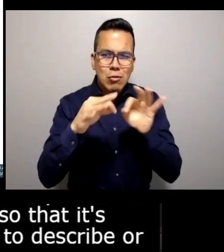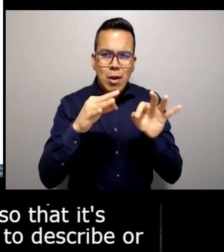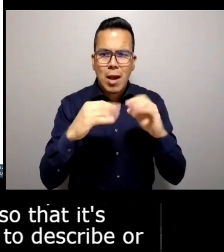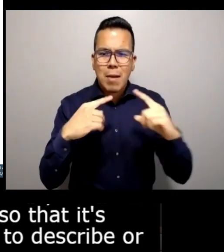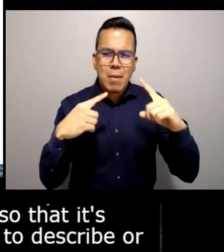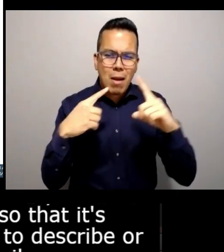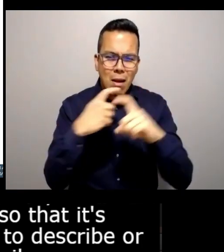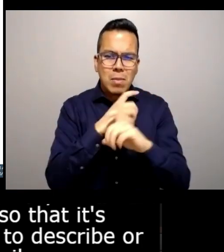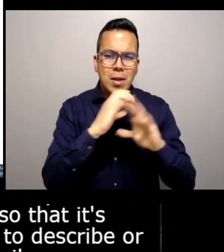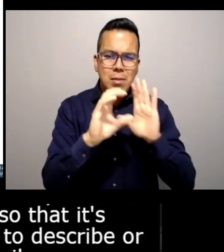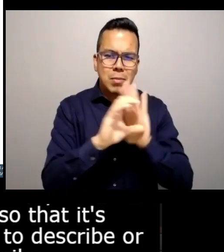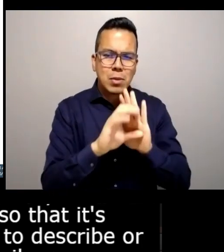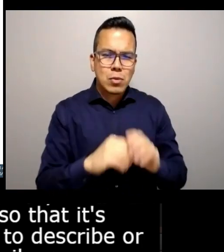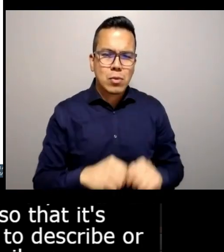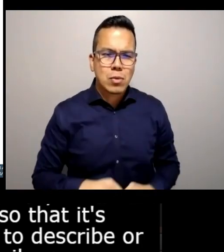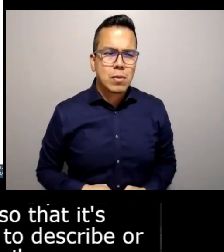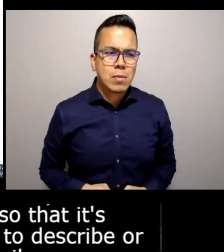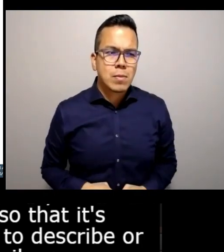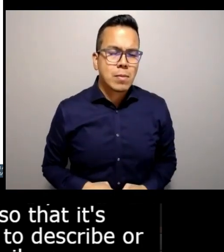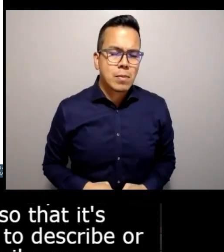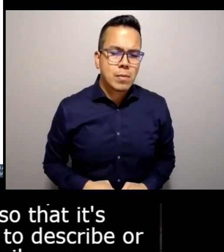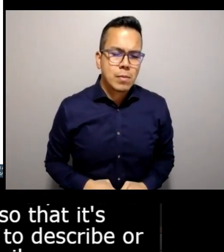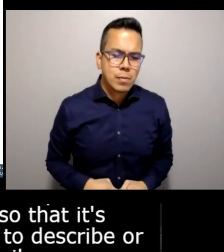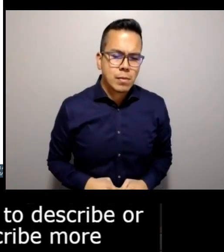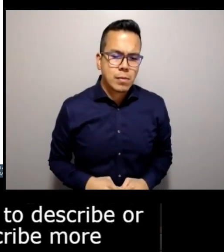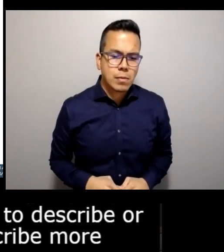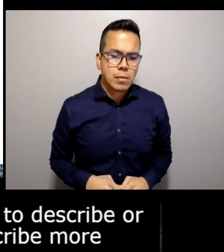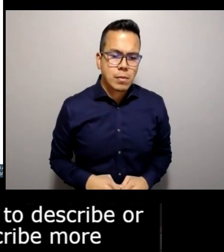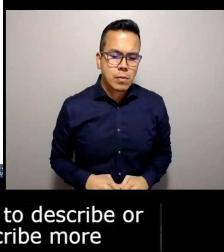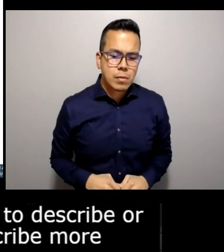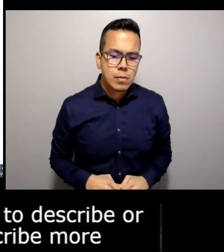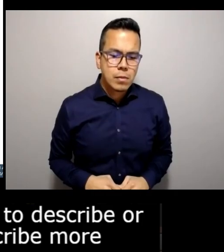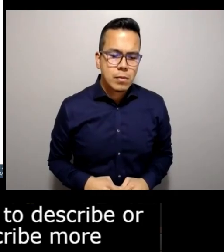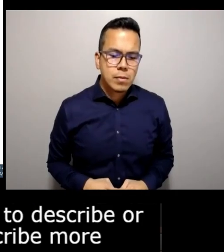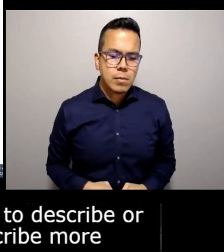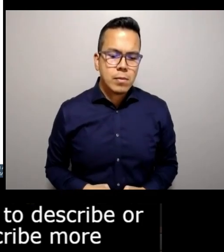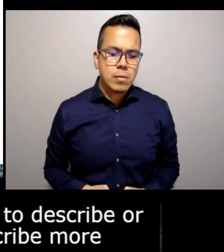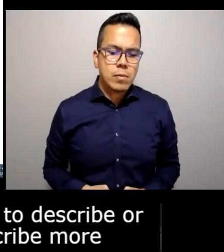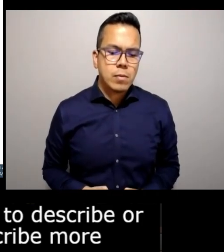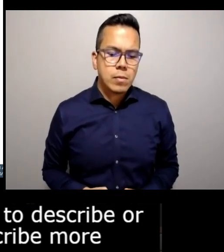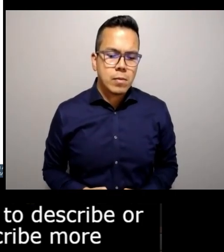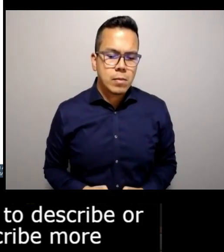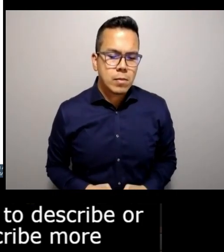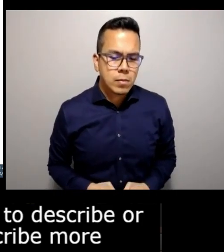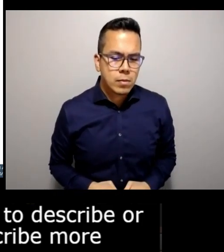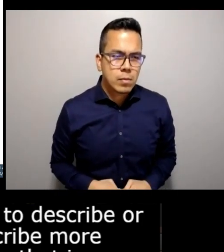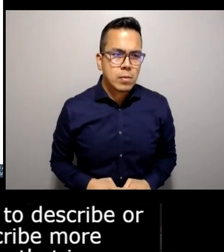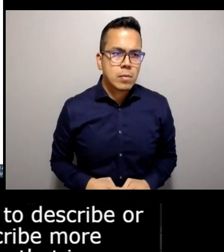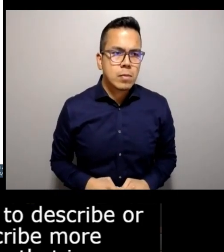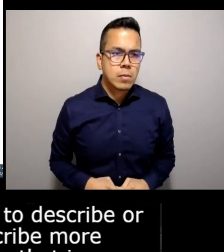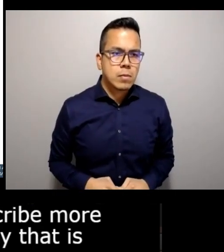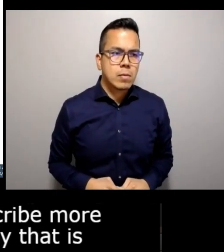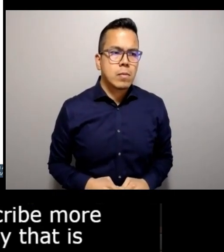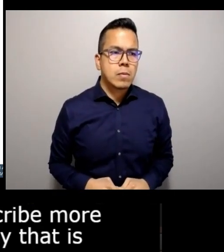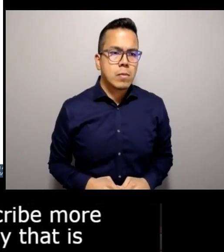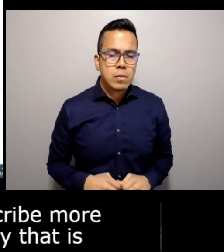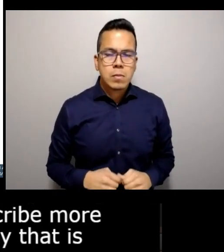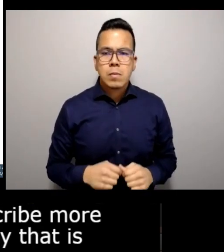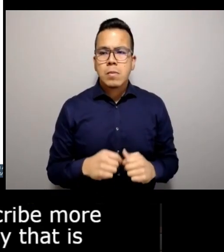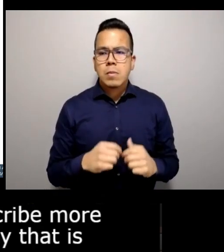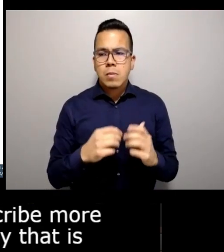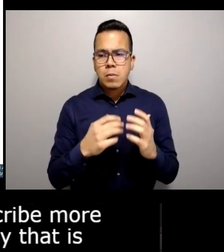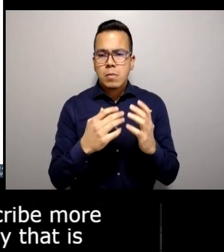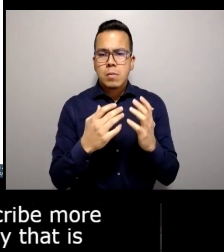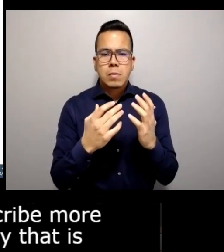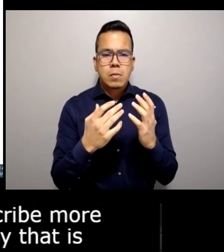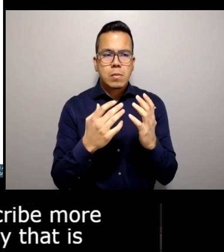images, and you can describe them in a way that is useless, especially if you're trying to, make a